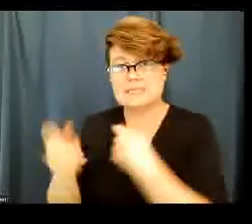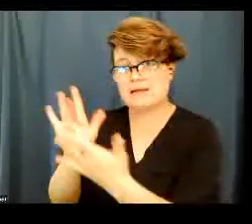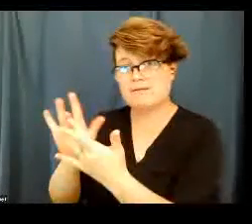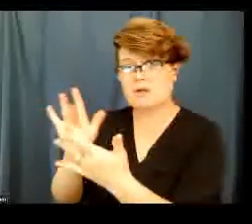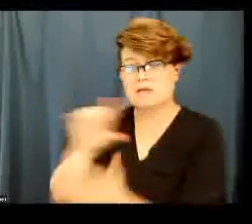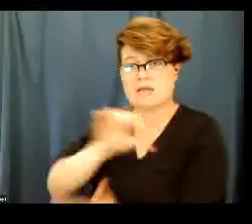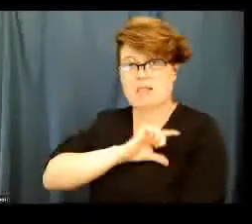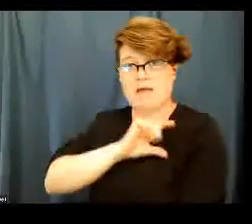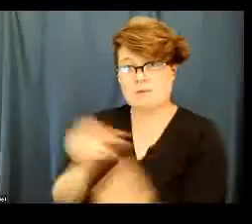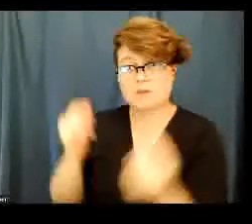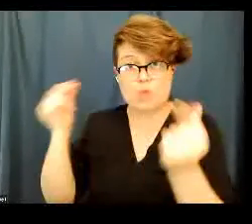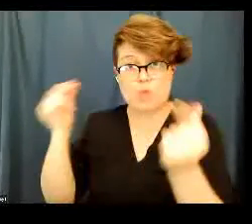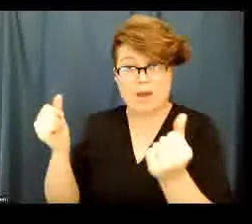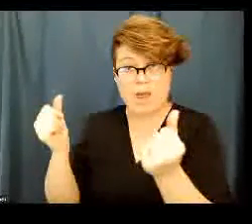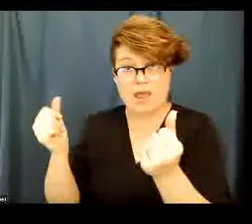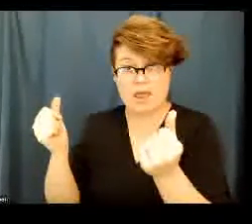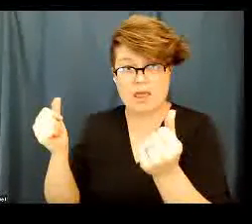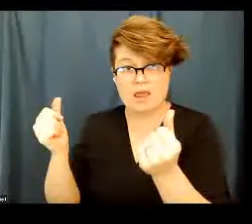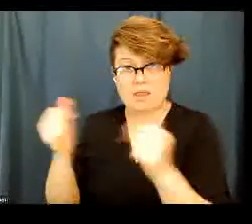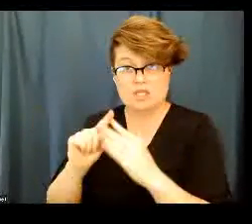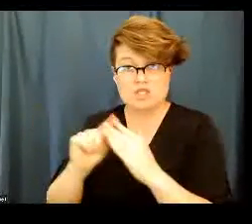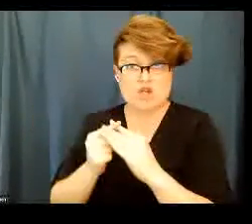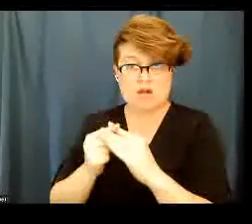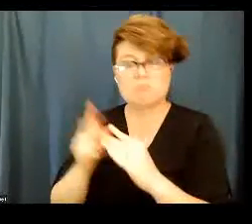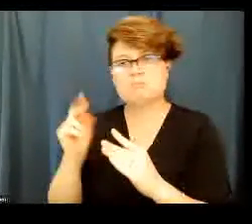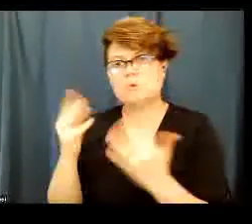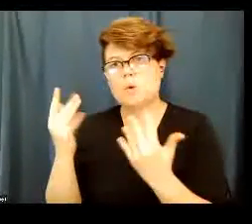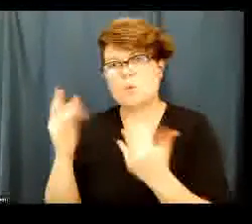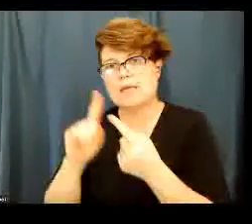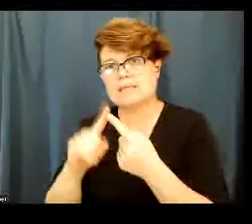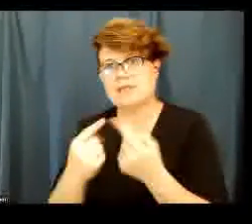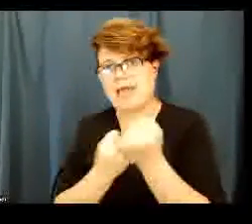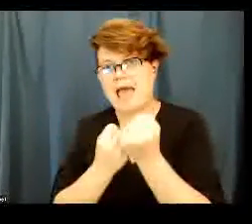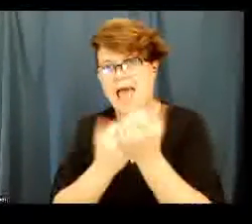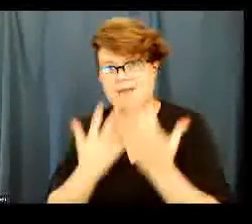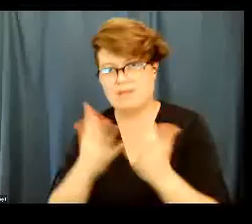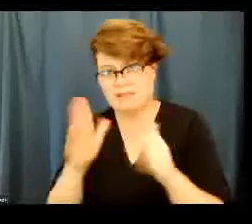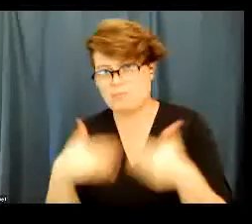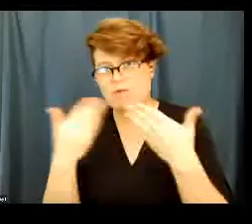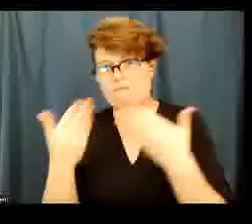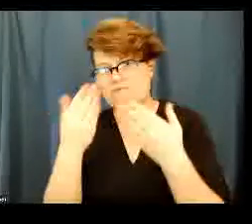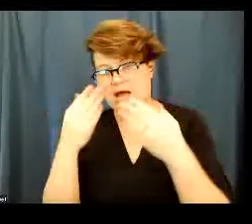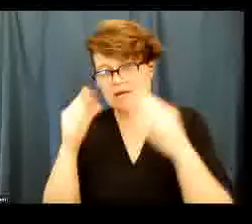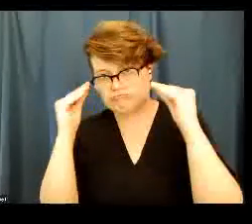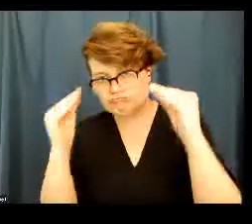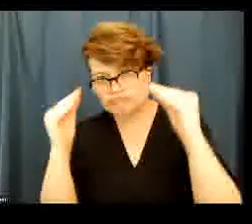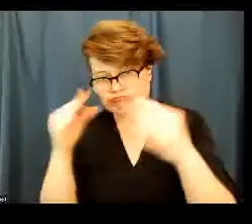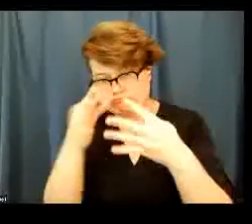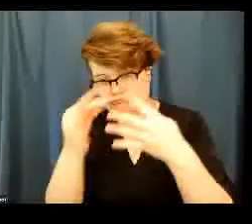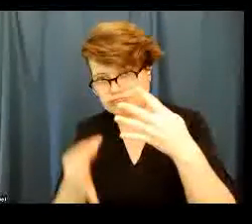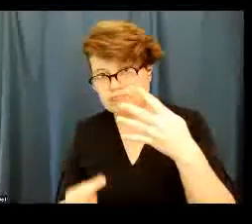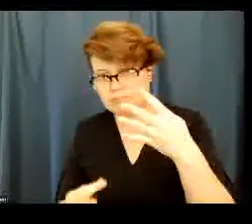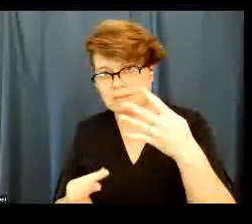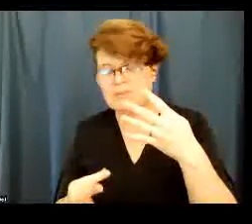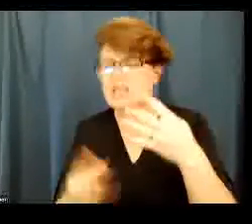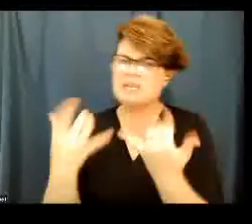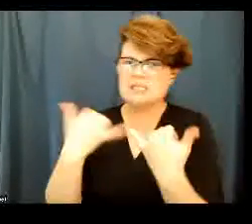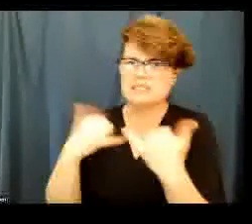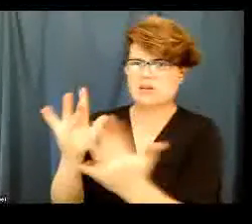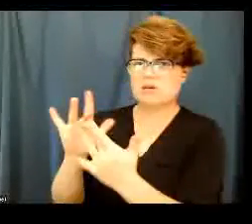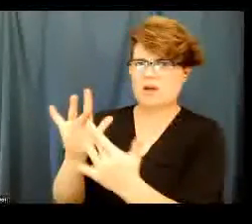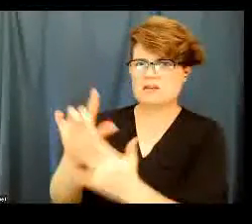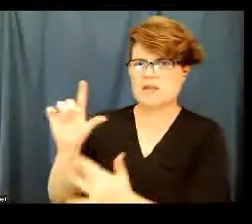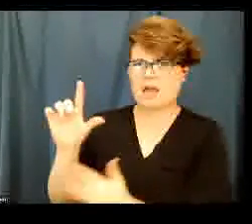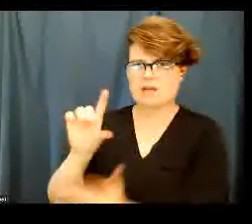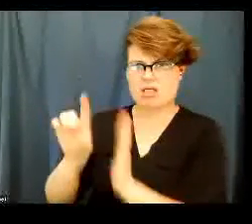at the beginning, they wait until the advocate gives those options, and they still contact law enforcement for those the